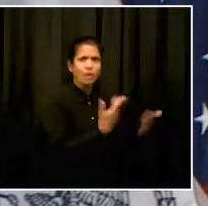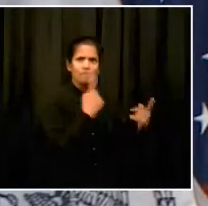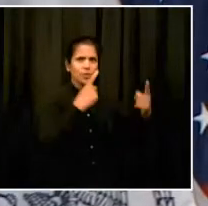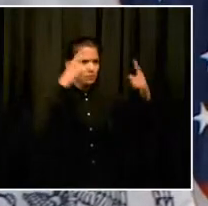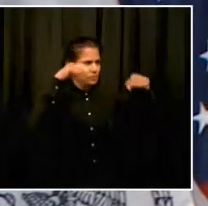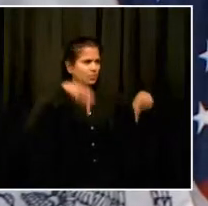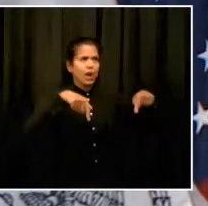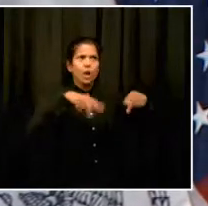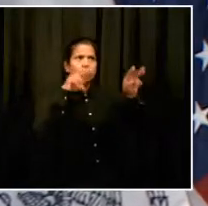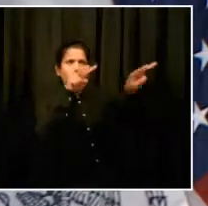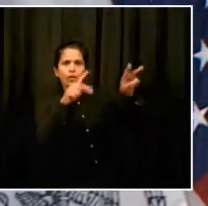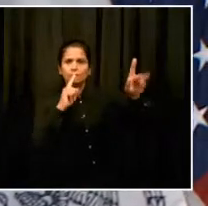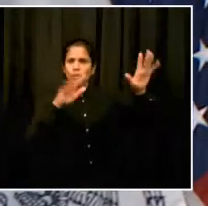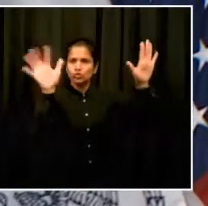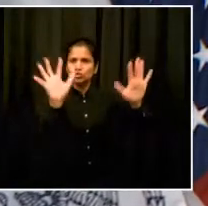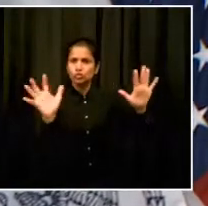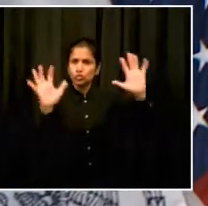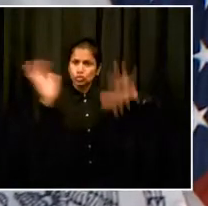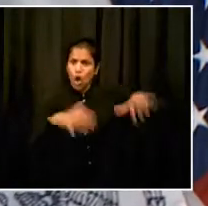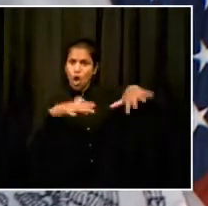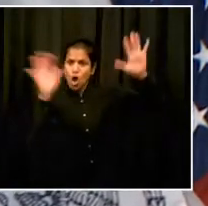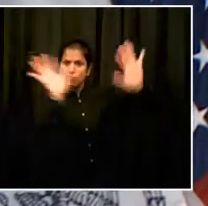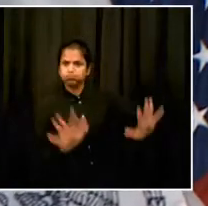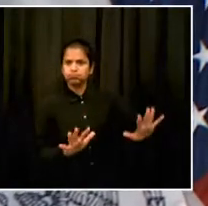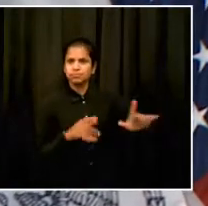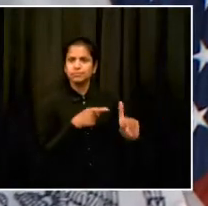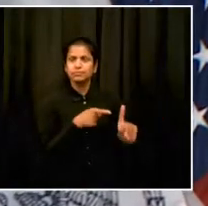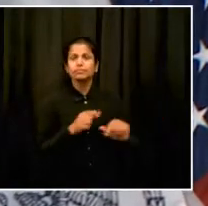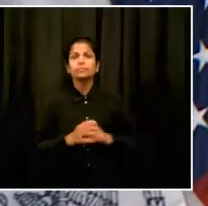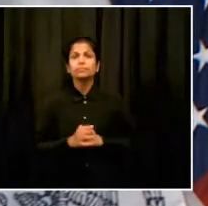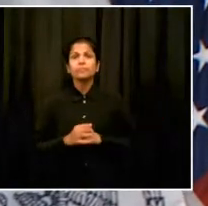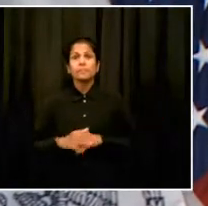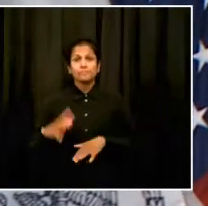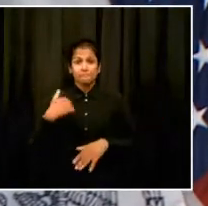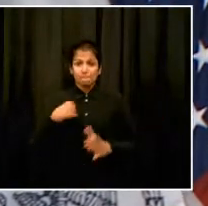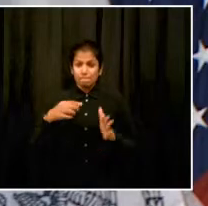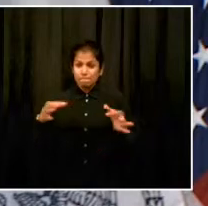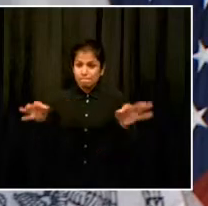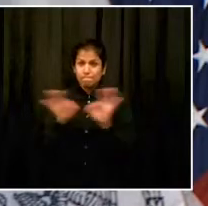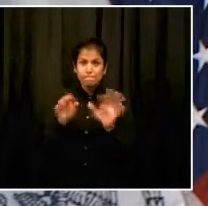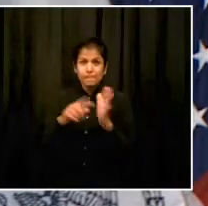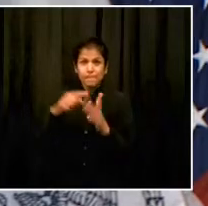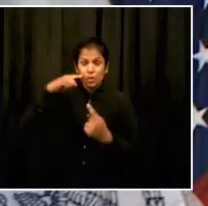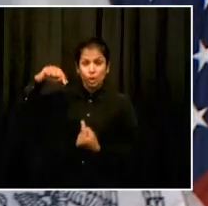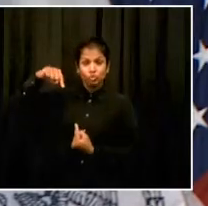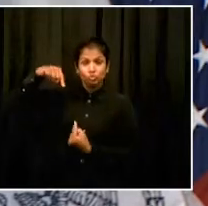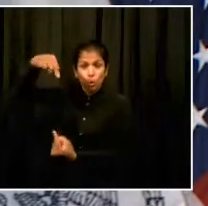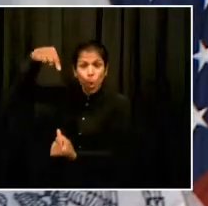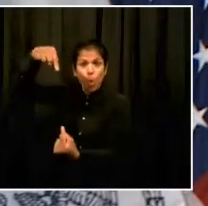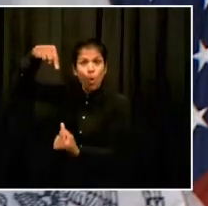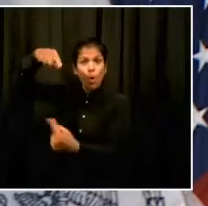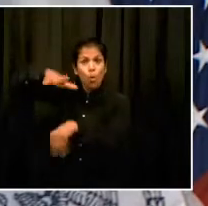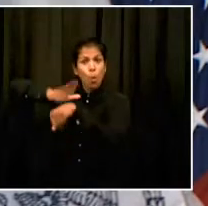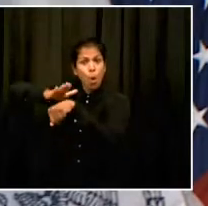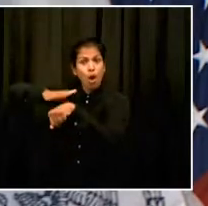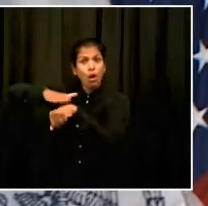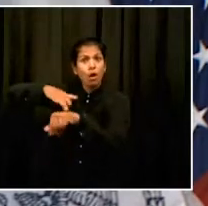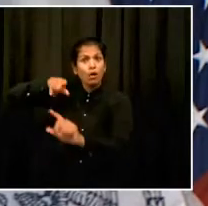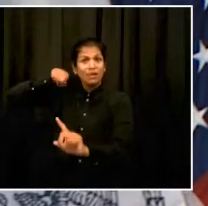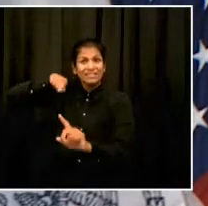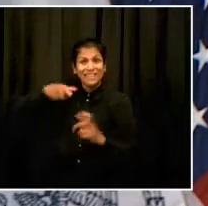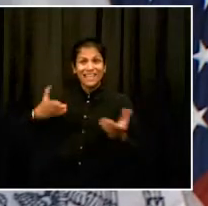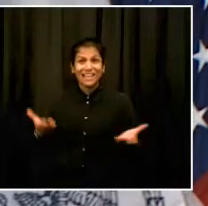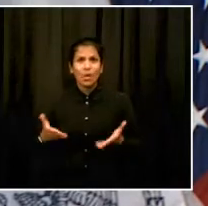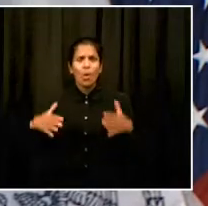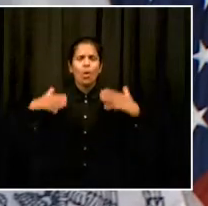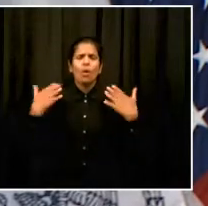it. And I just want to emphasize, when we talk about a tornado warning, that is such a rarity here in New York City. It may sound to some people like